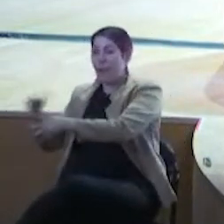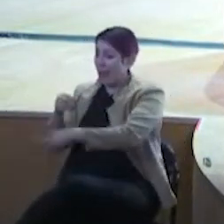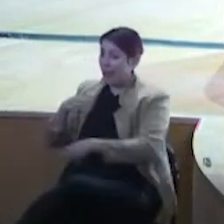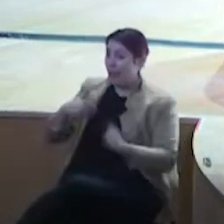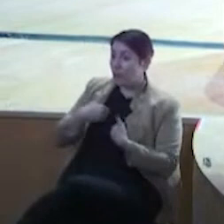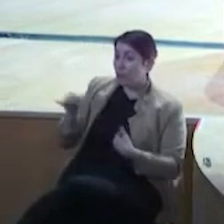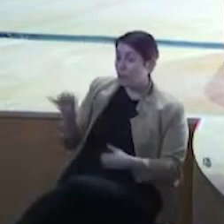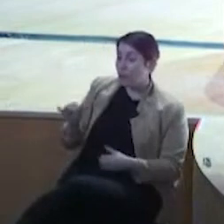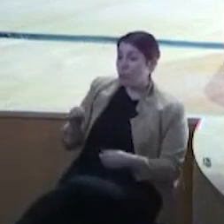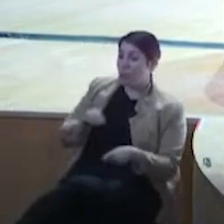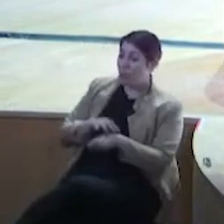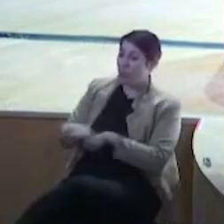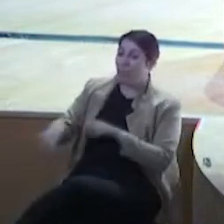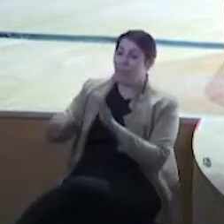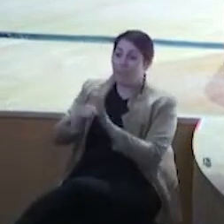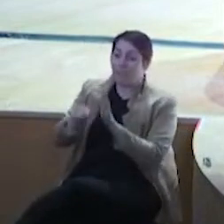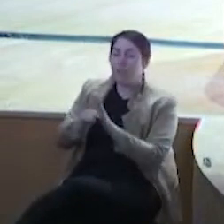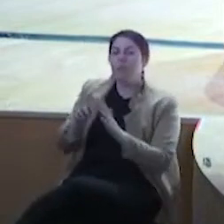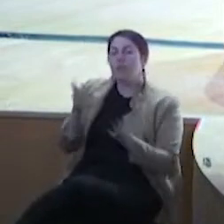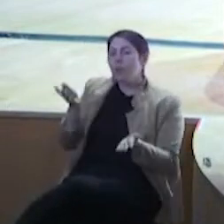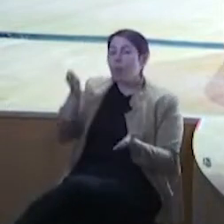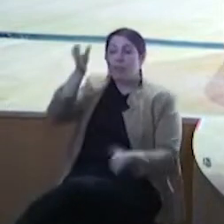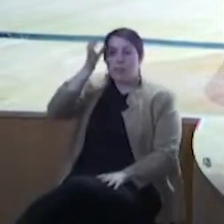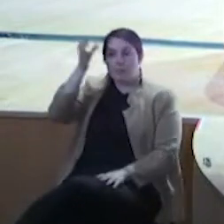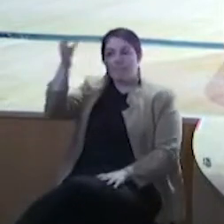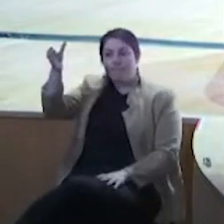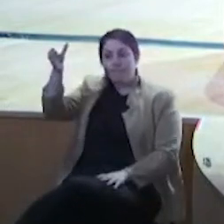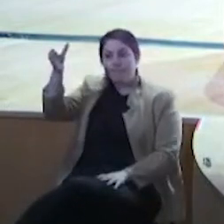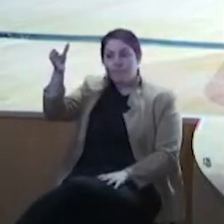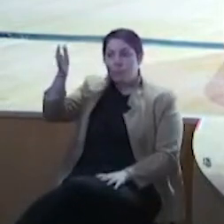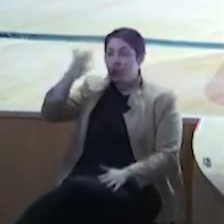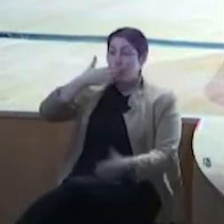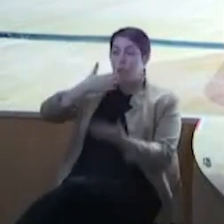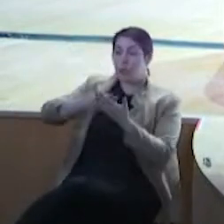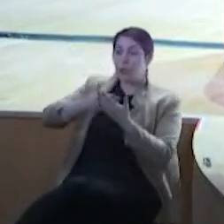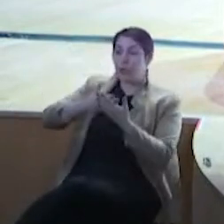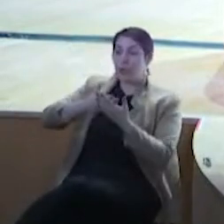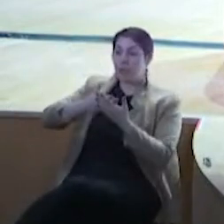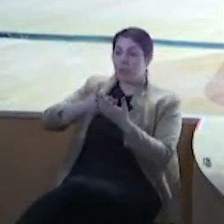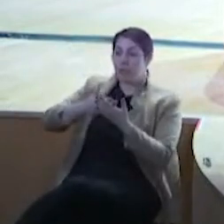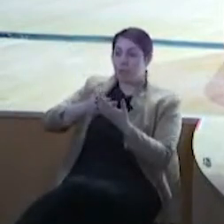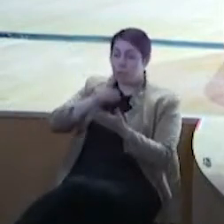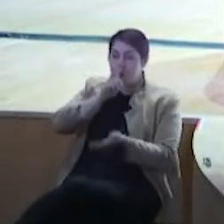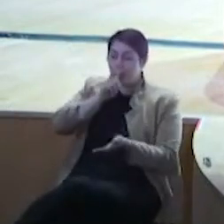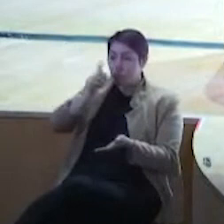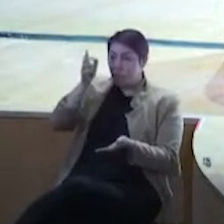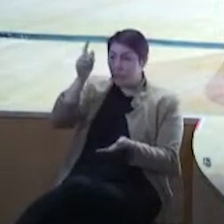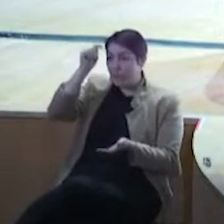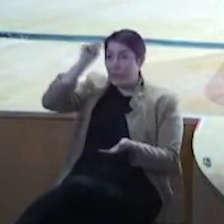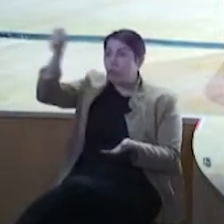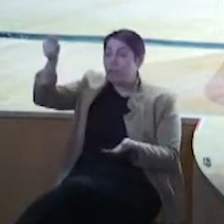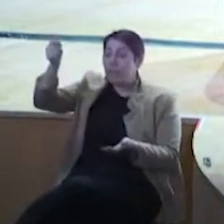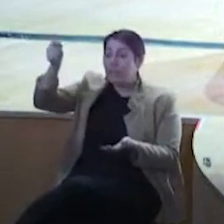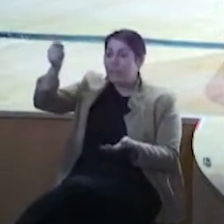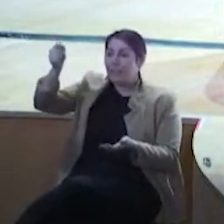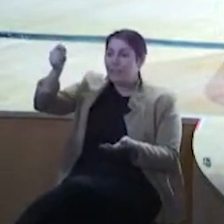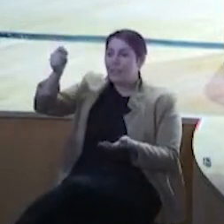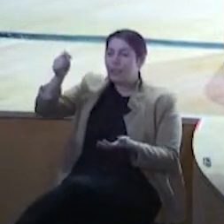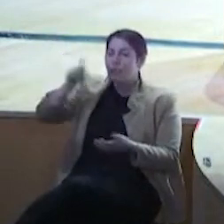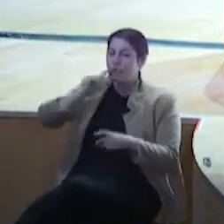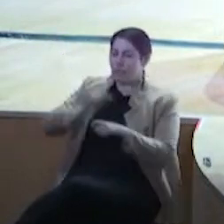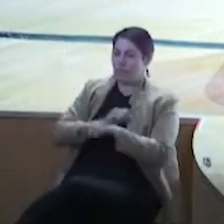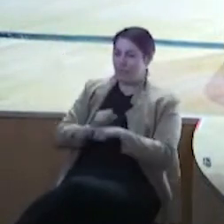while the concept was good in theory, in practice, the